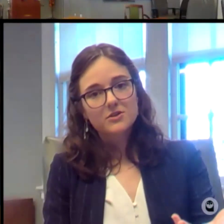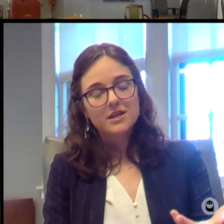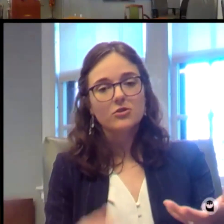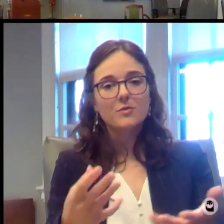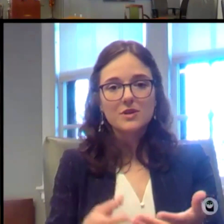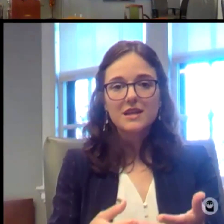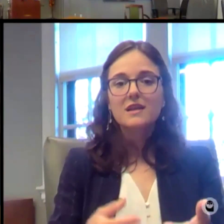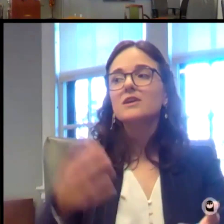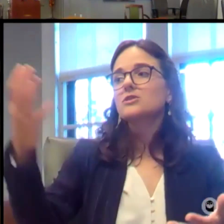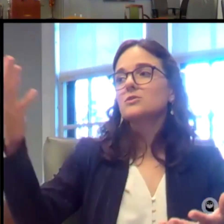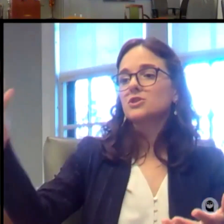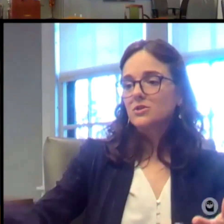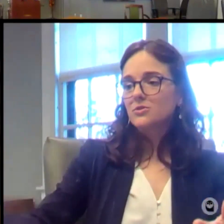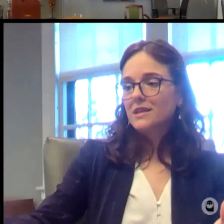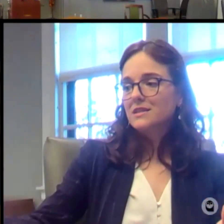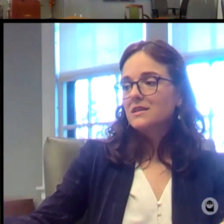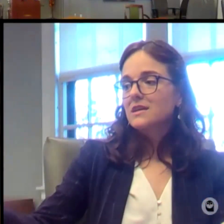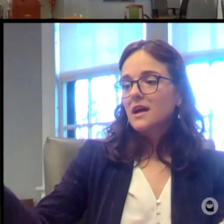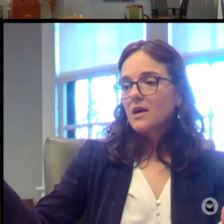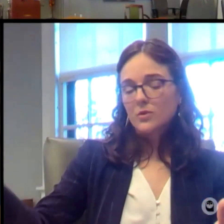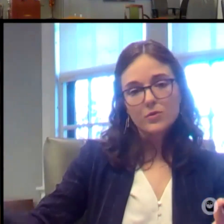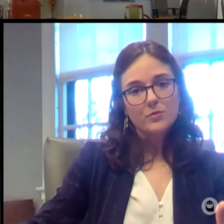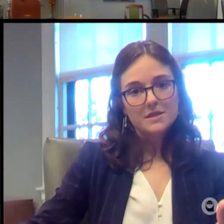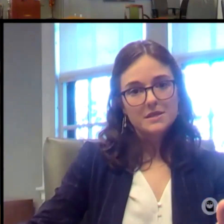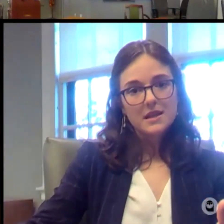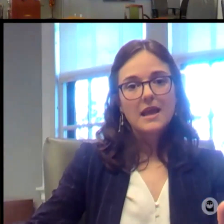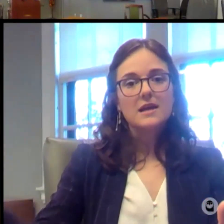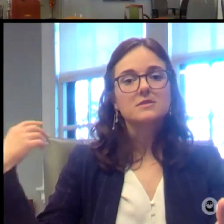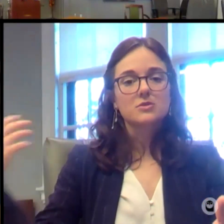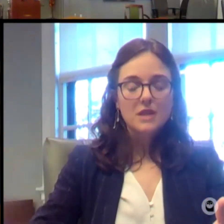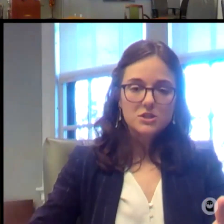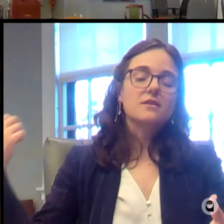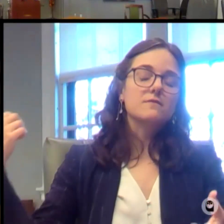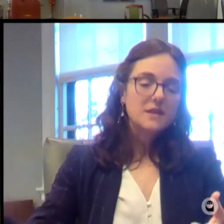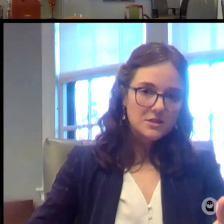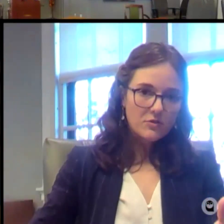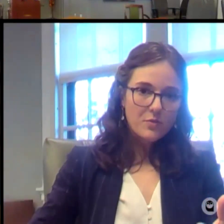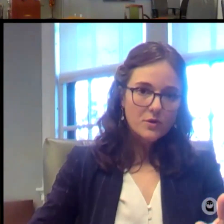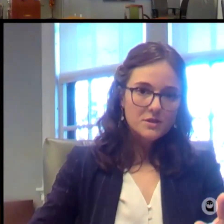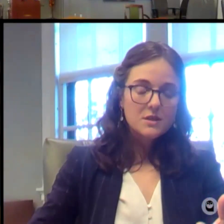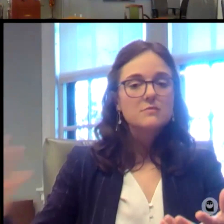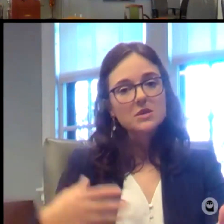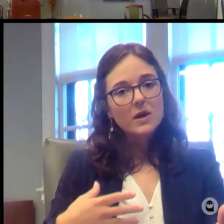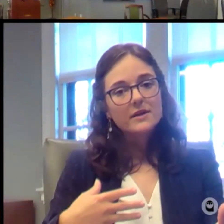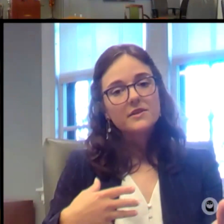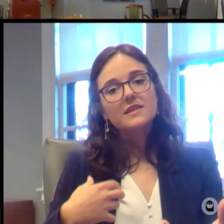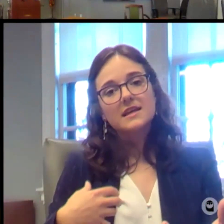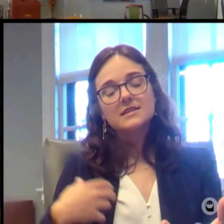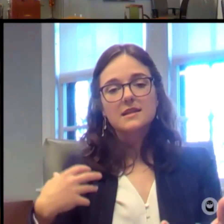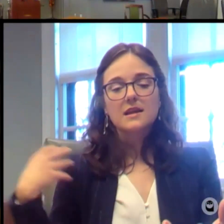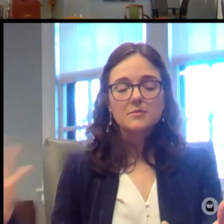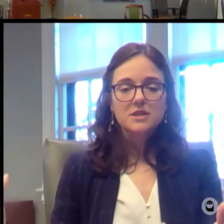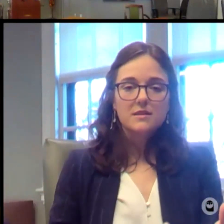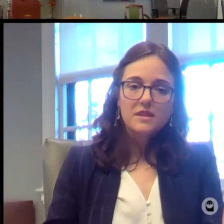reaction from the international community to generate recruitment and donations and financial support. Meanwhile,